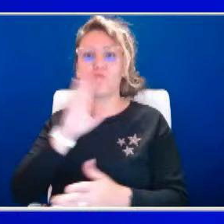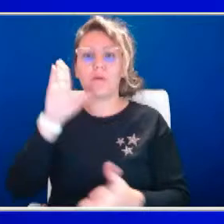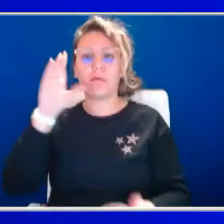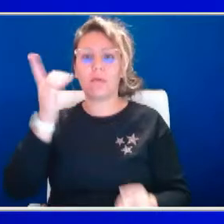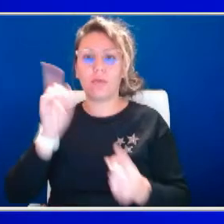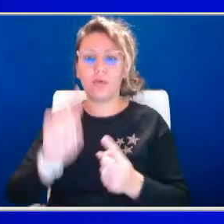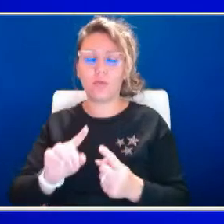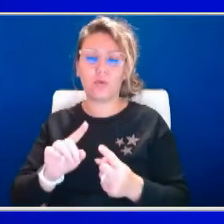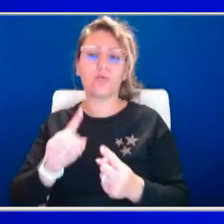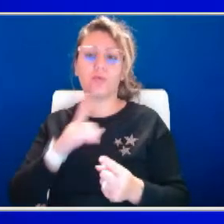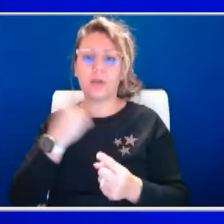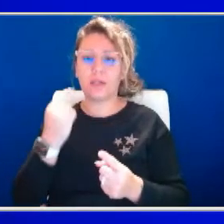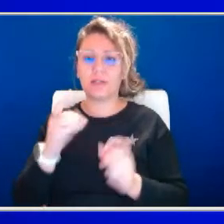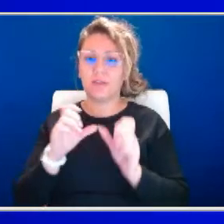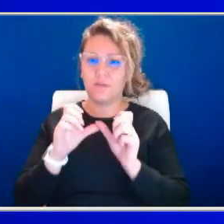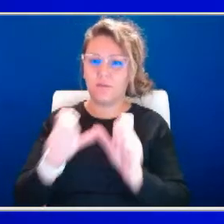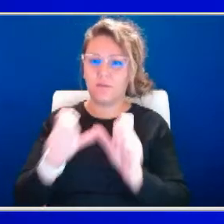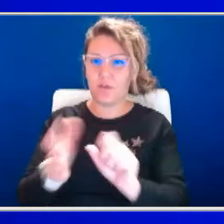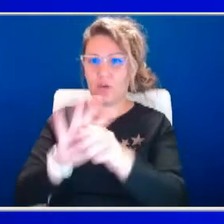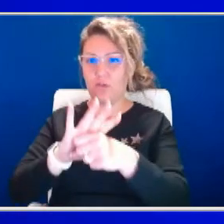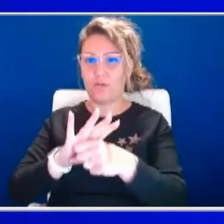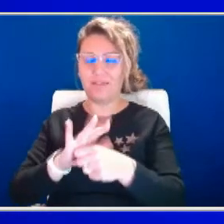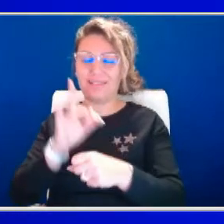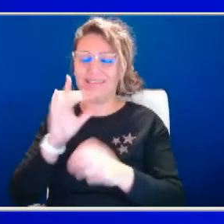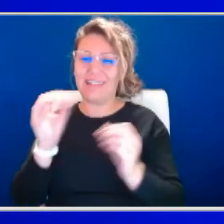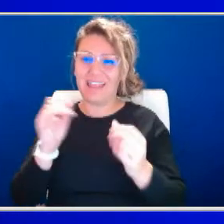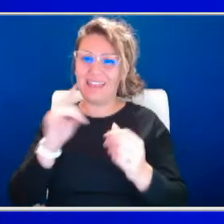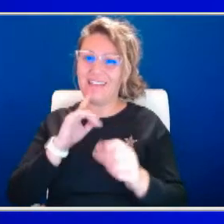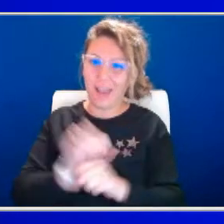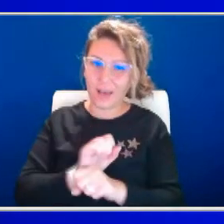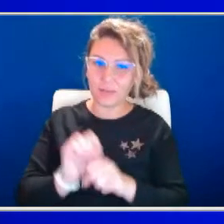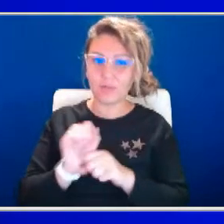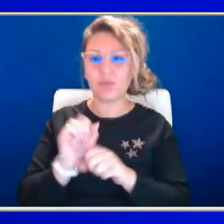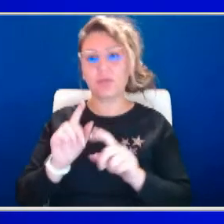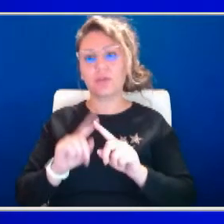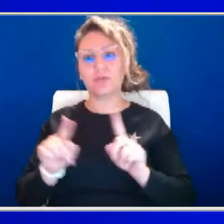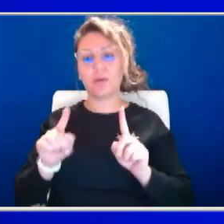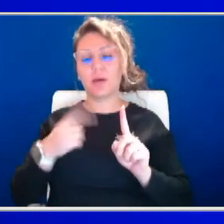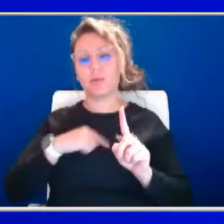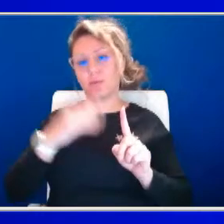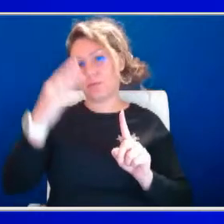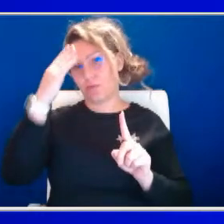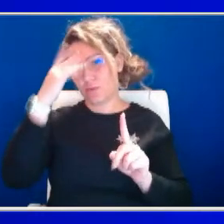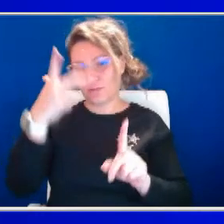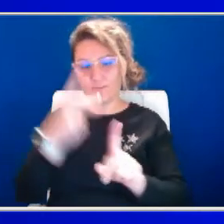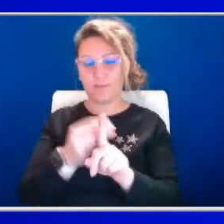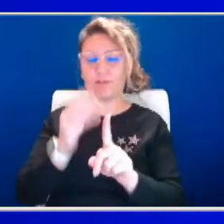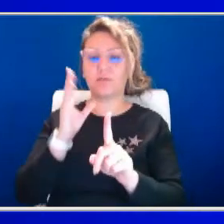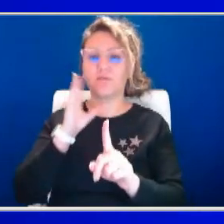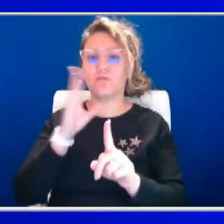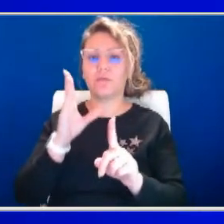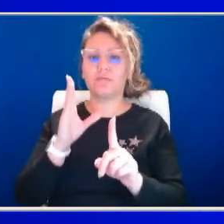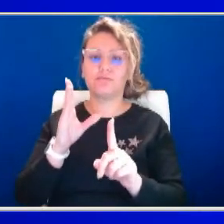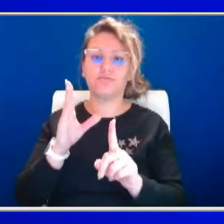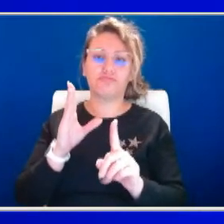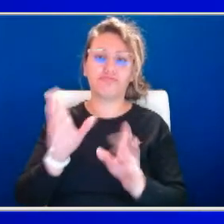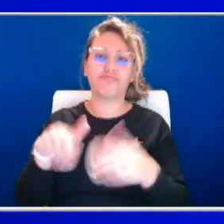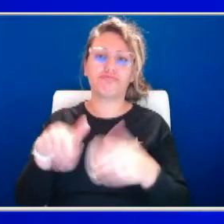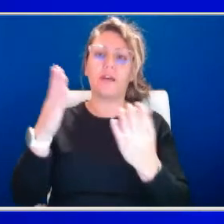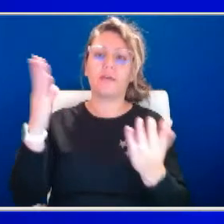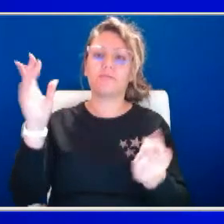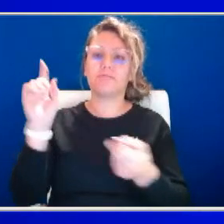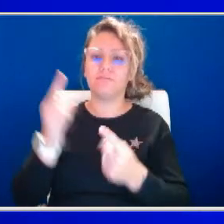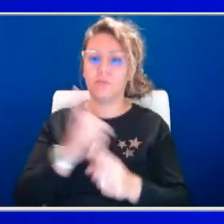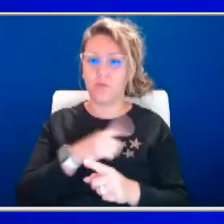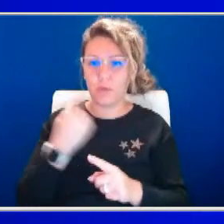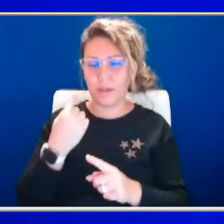long COVID. Again, nothing is really absolute, but we know that the vaccines continue to provide reduced risk of